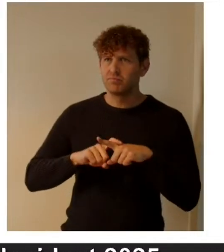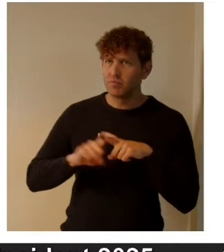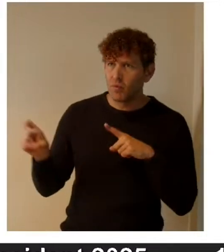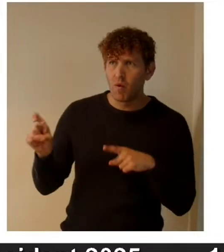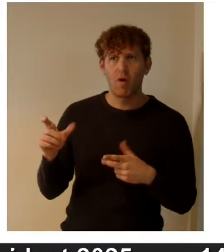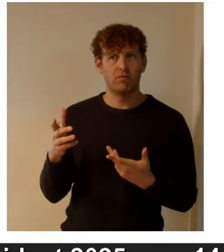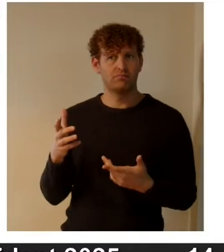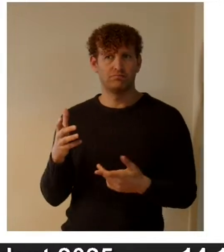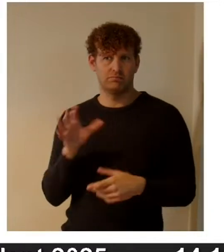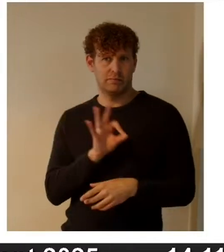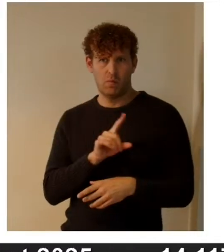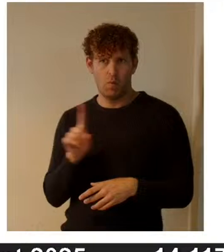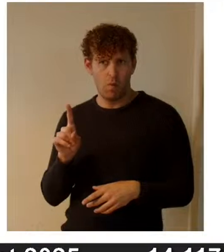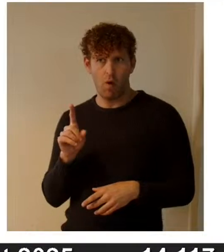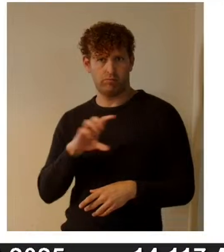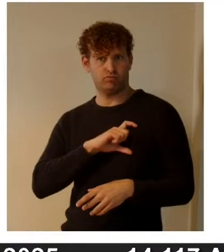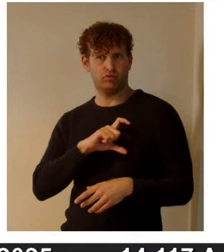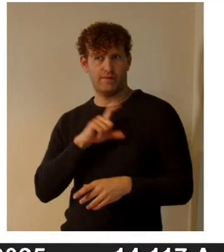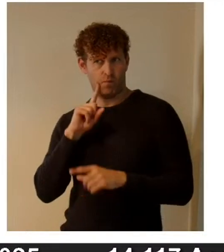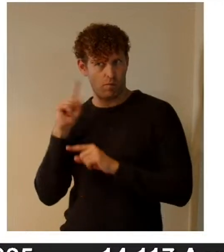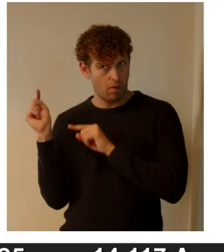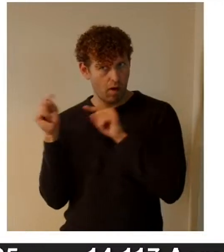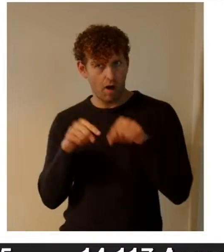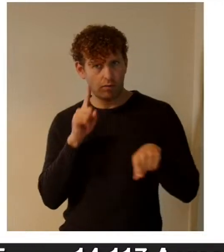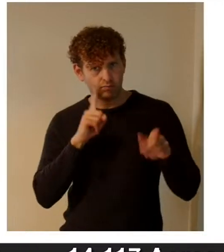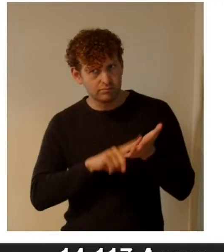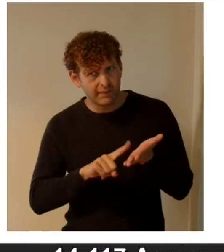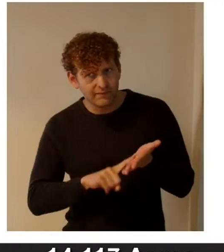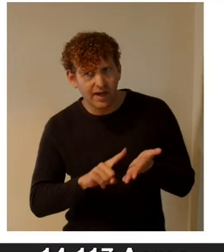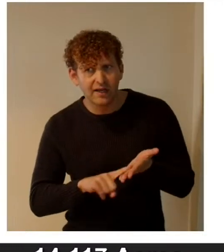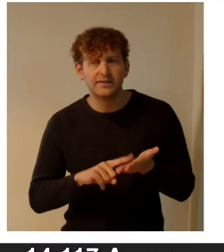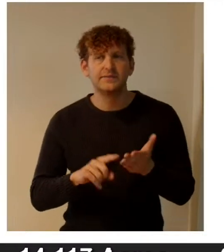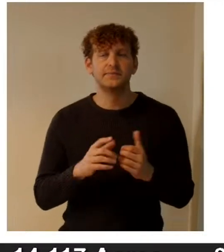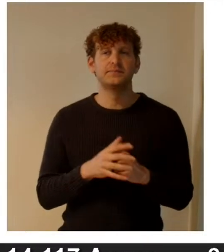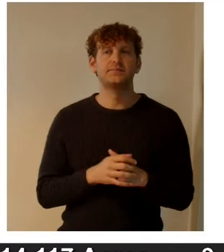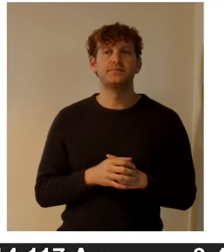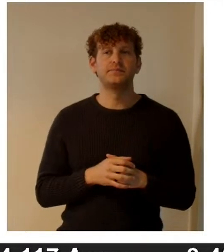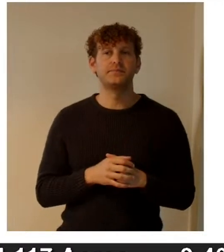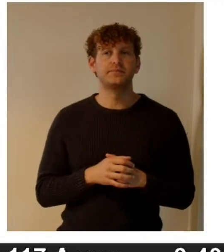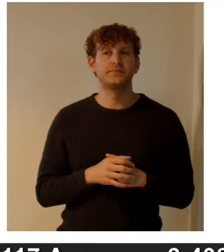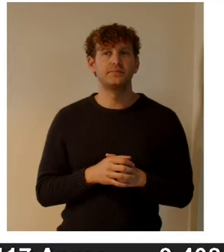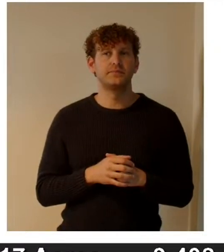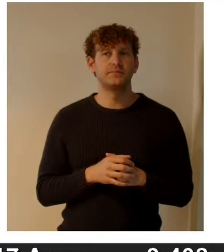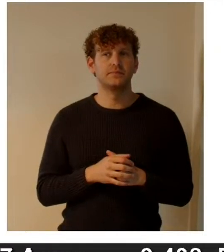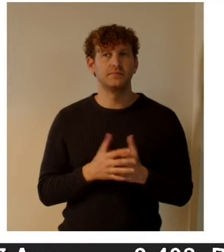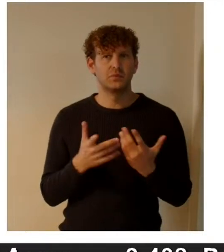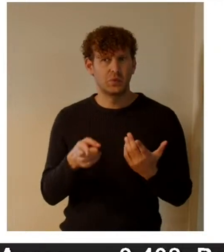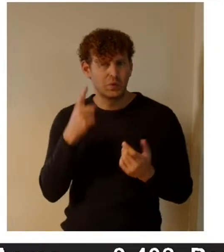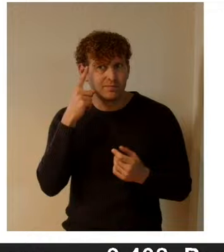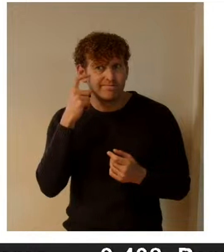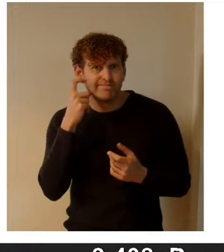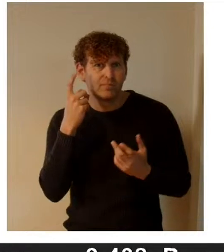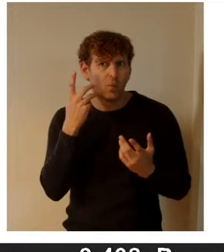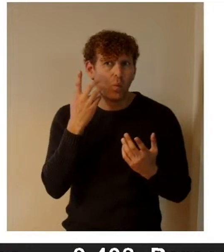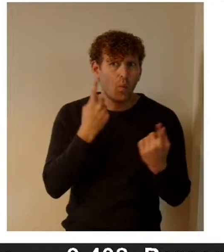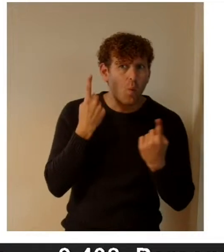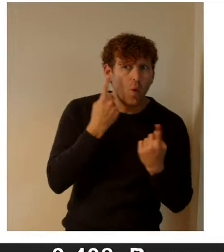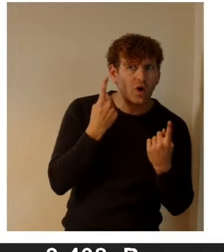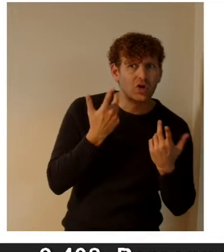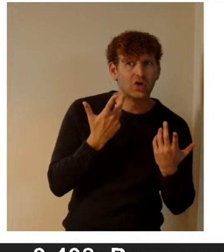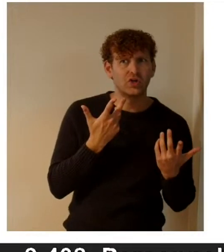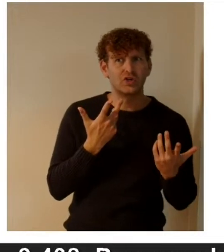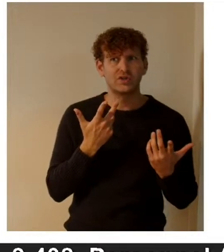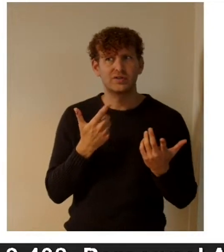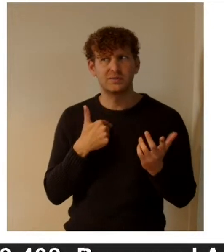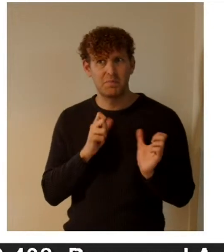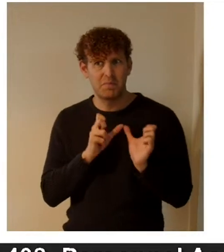investigate. There's also a question about whether or not they're letting people into the evacuation ordered area, even if they have